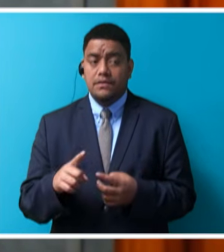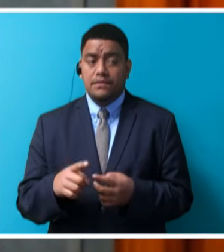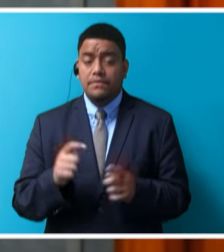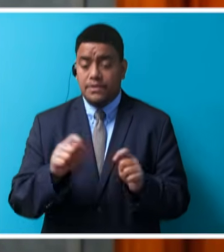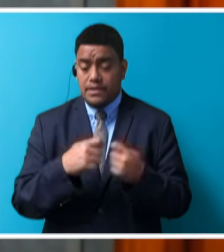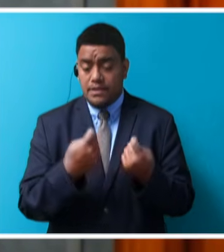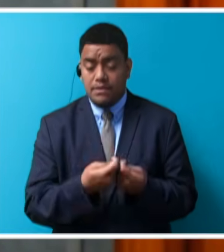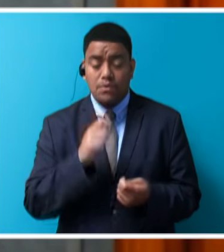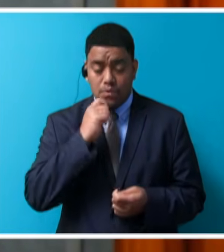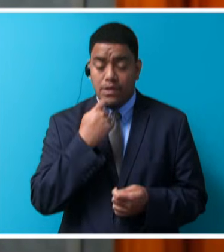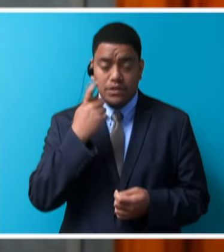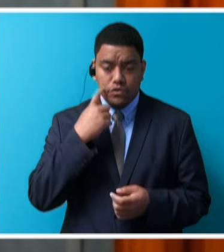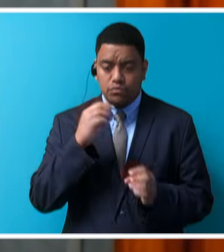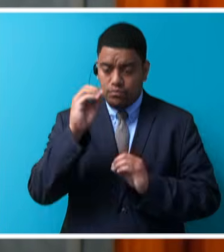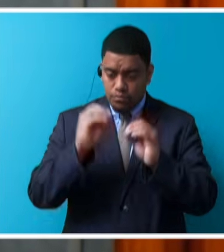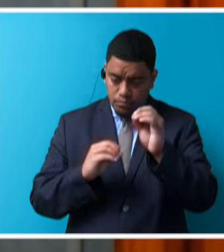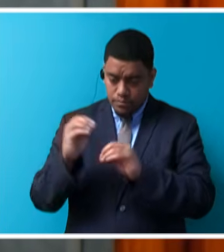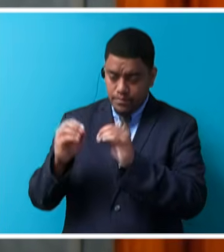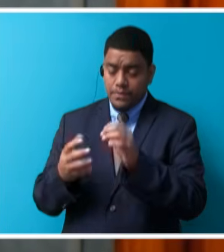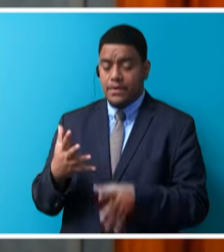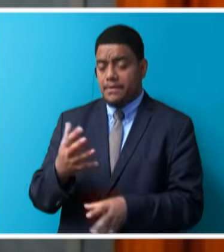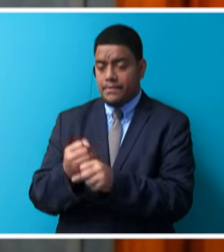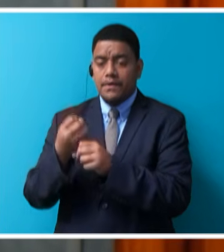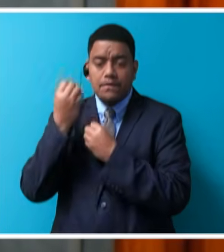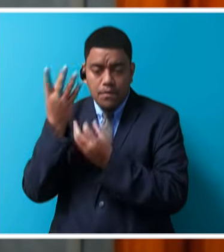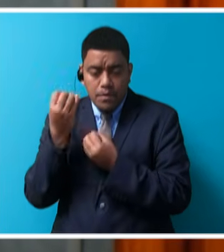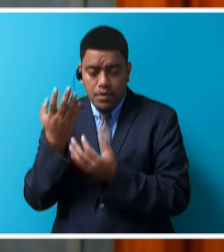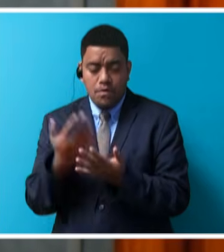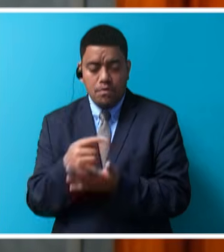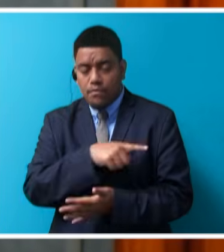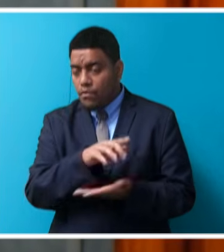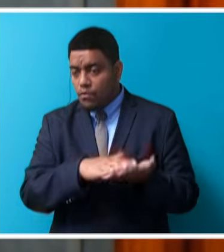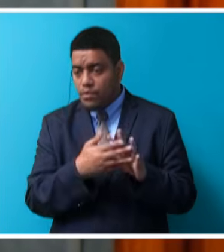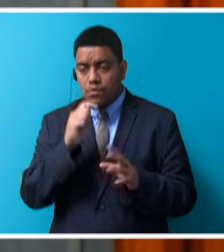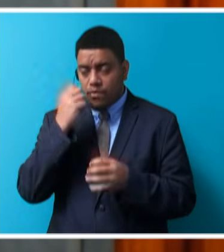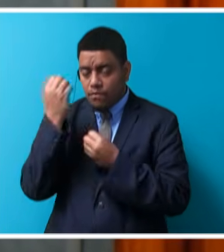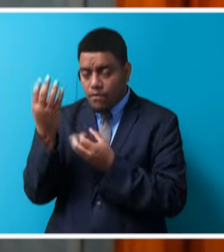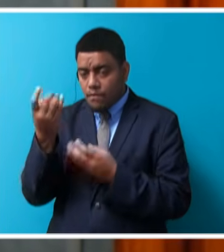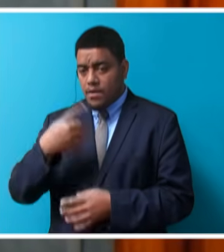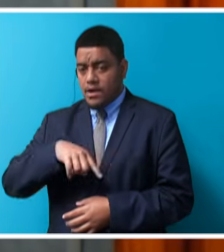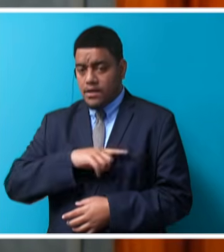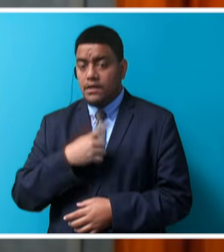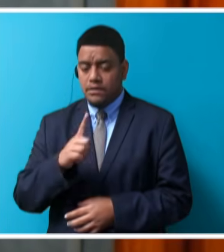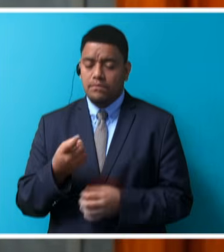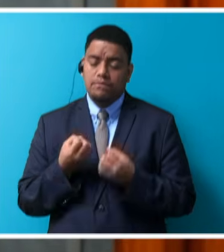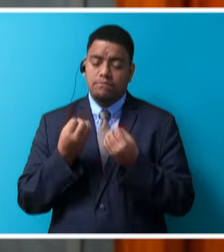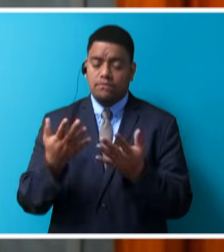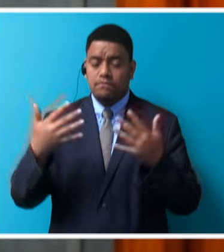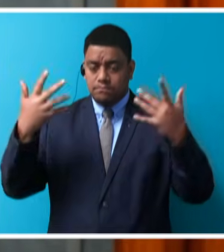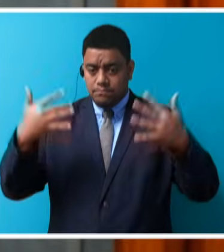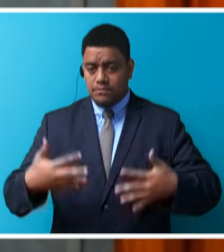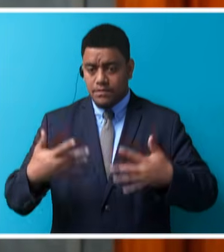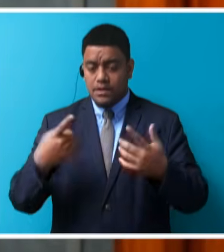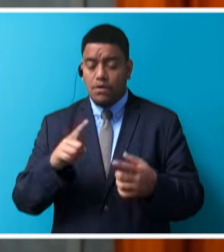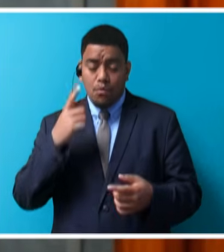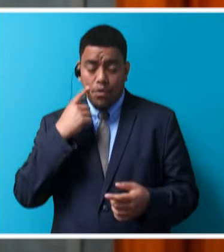teams will maintain updated information on vulnerable communities and available water sources so